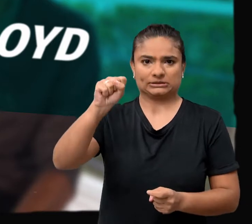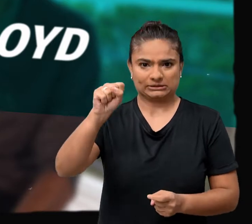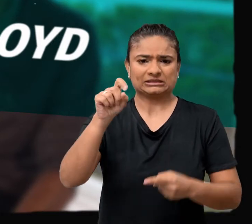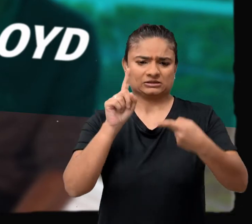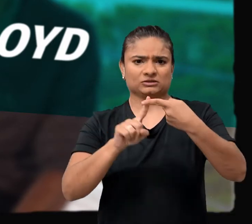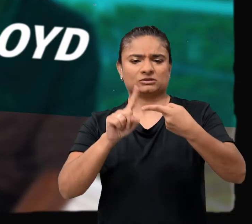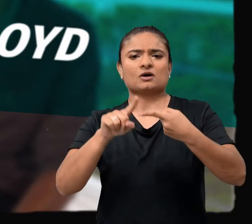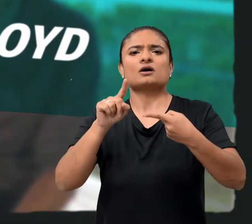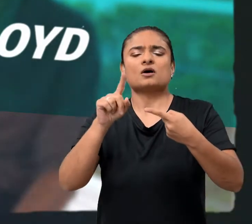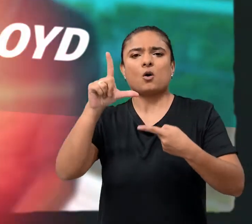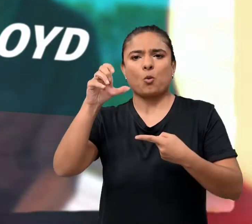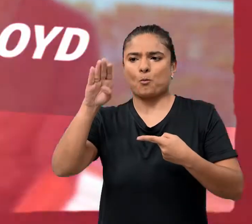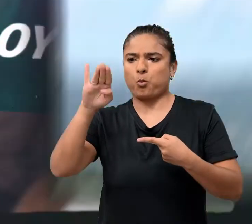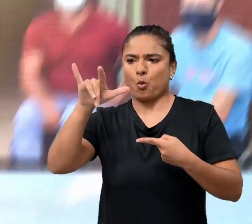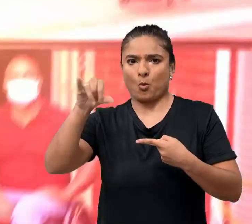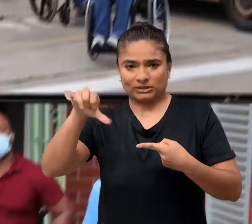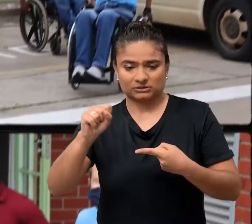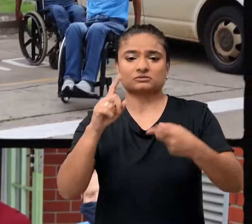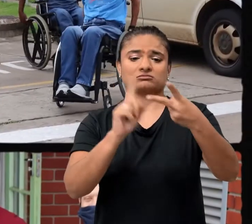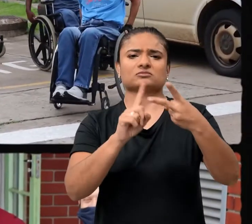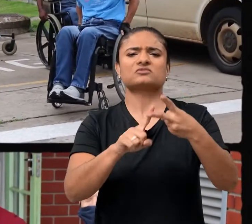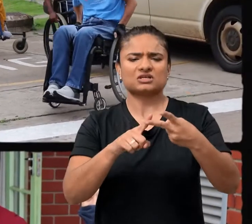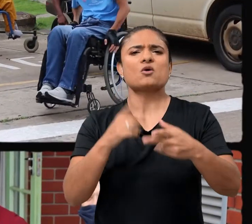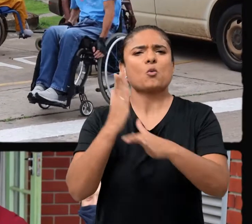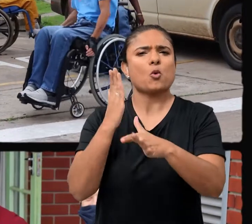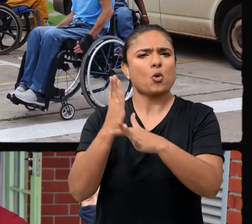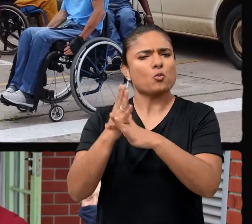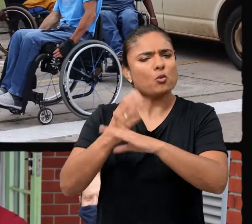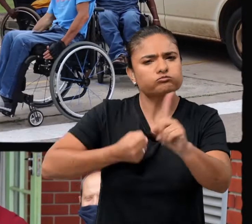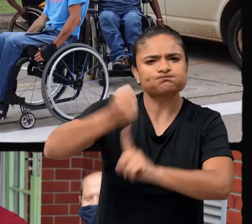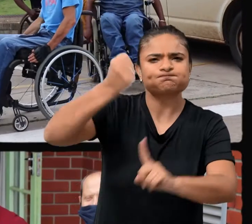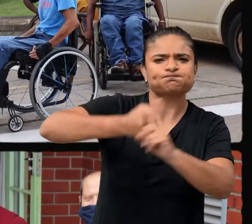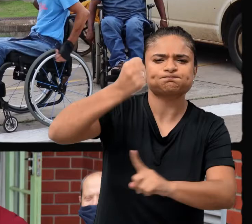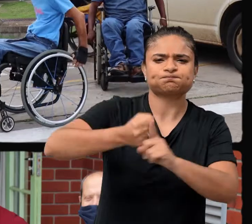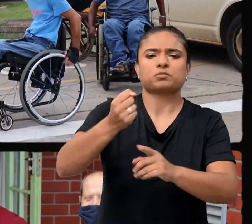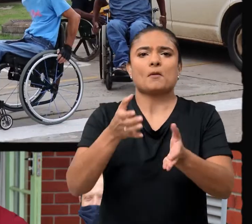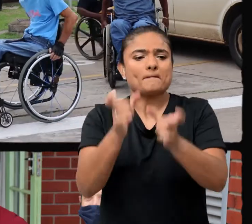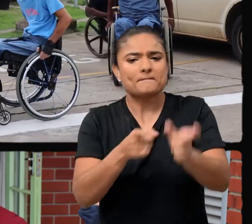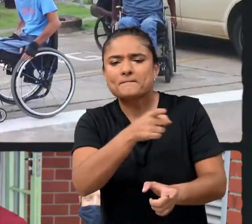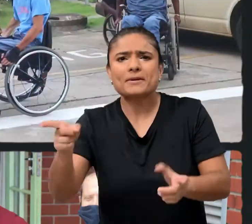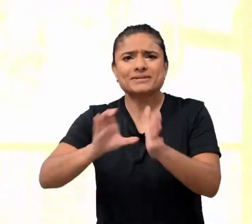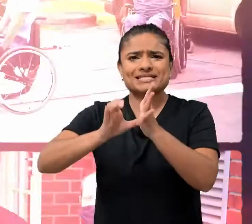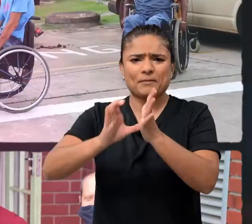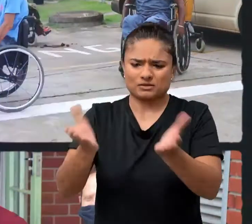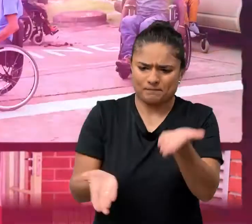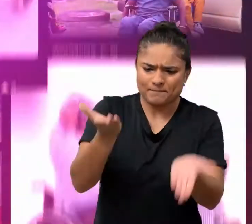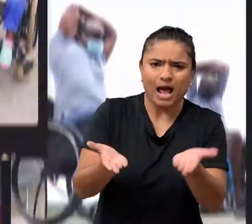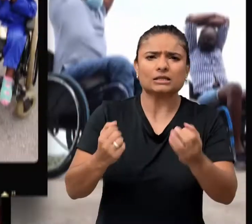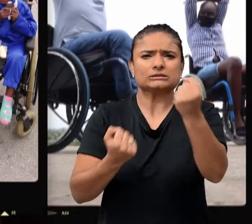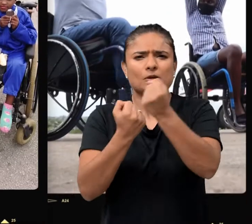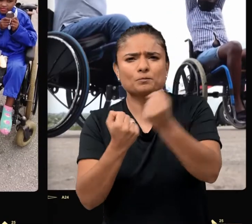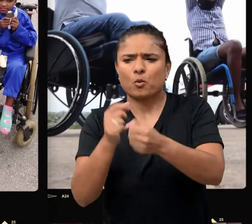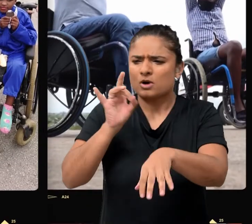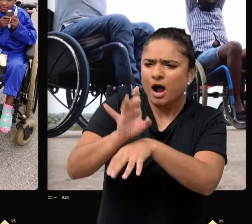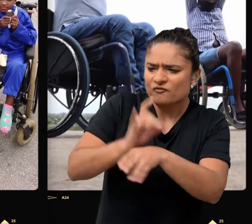disability rights for more than 25 years. He takes us on a journey on the impact of introducing peer support and counselling services